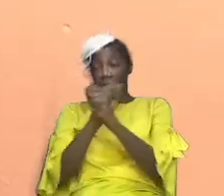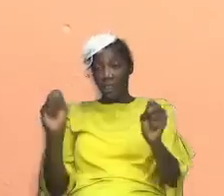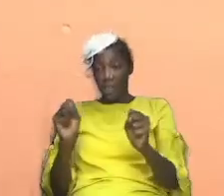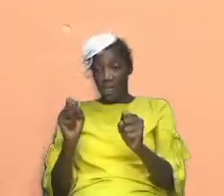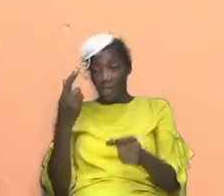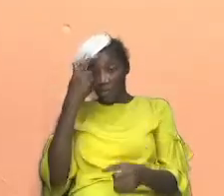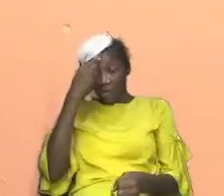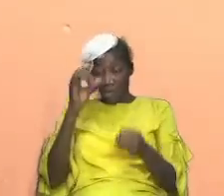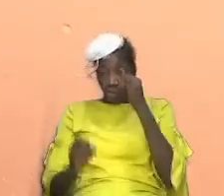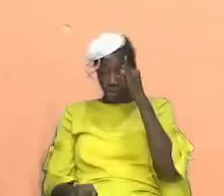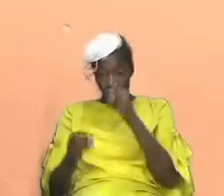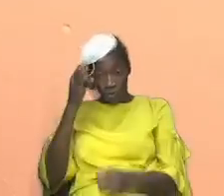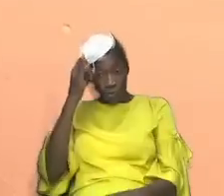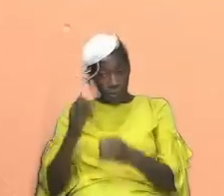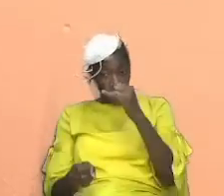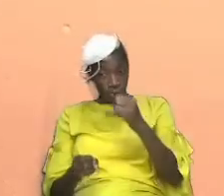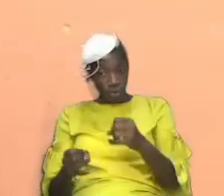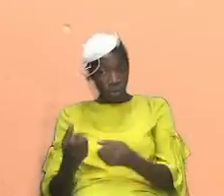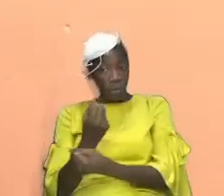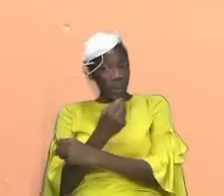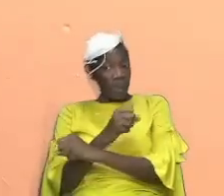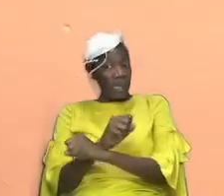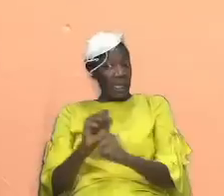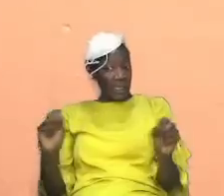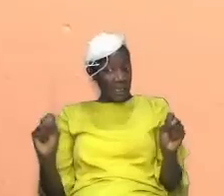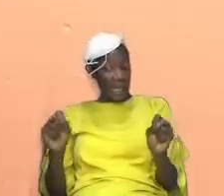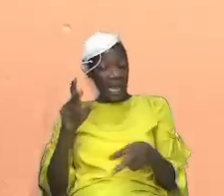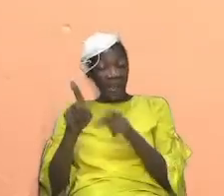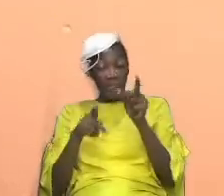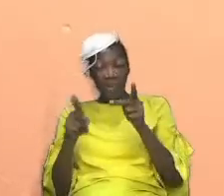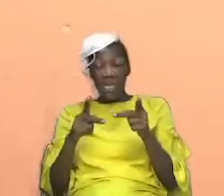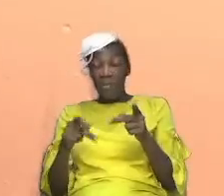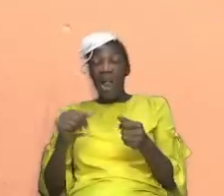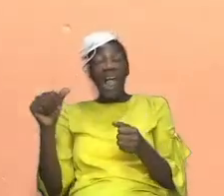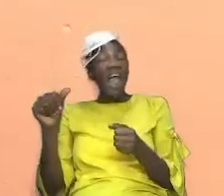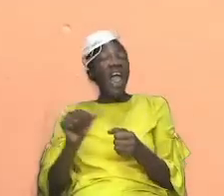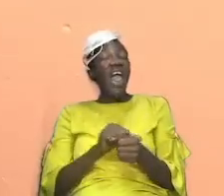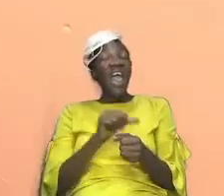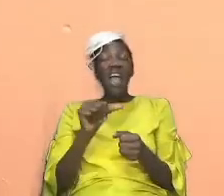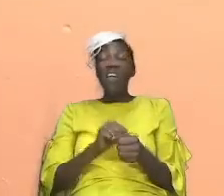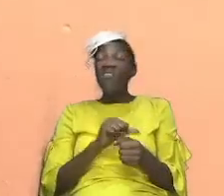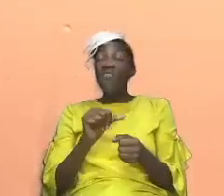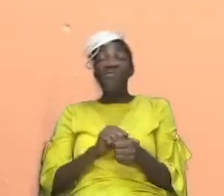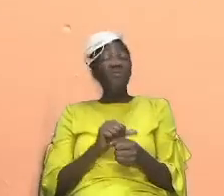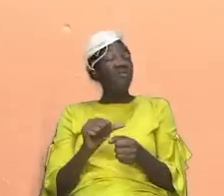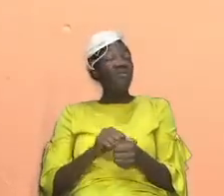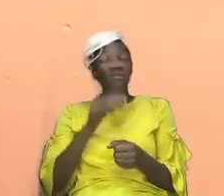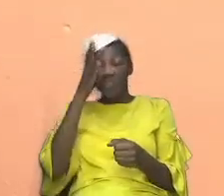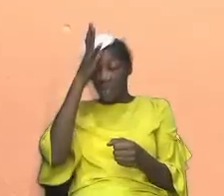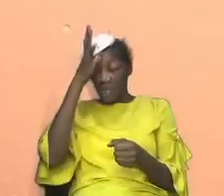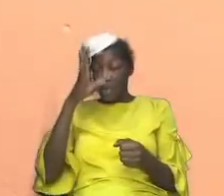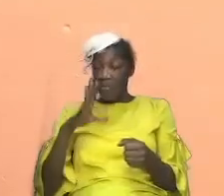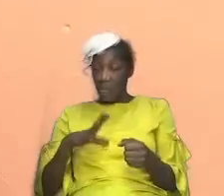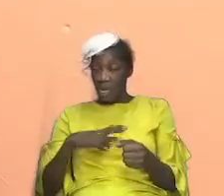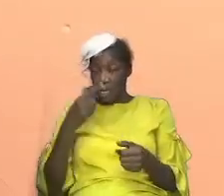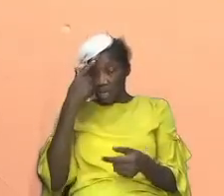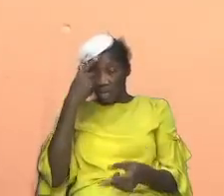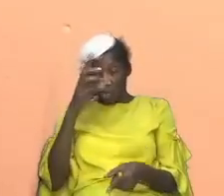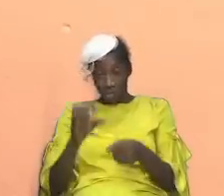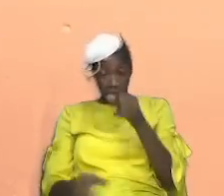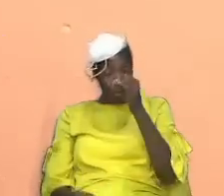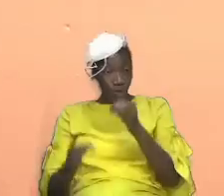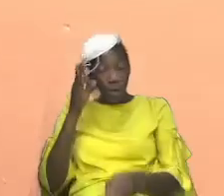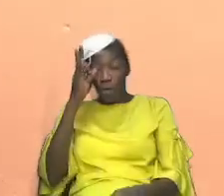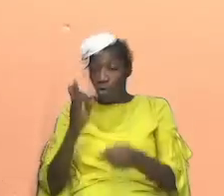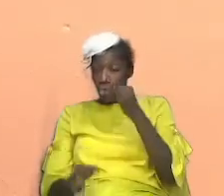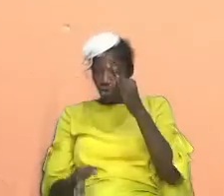and the saved people will be judged. Every man will be judged. But those who stand before the white